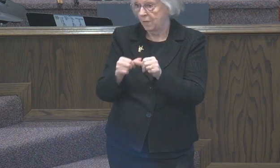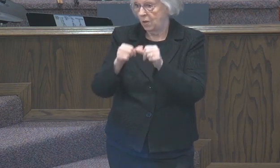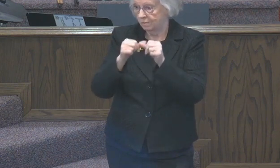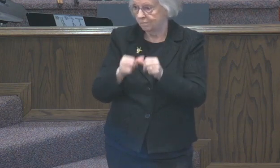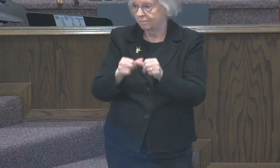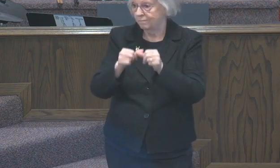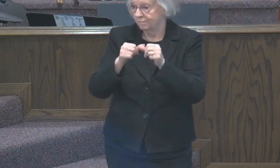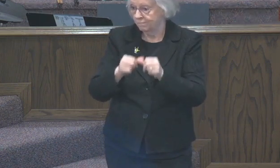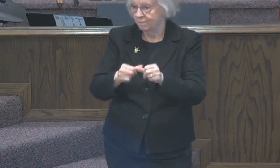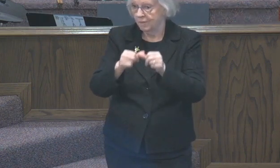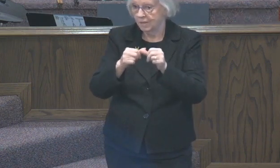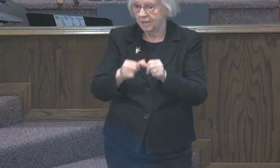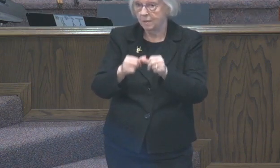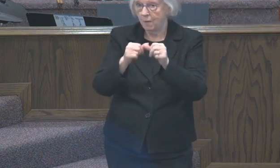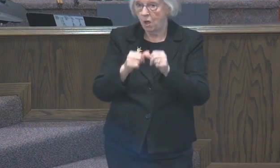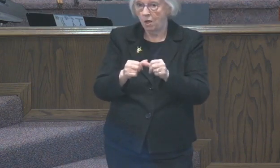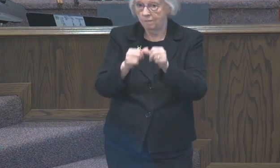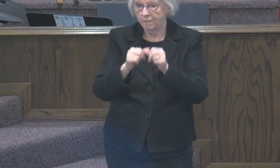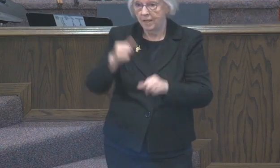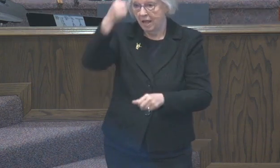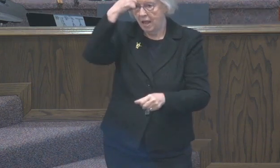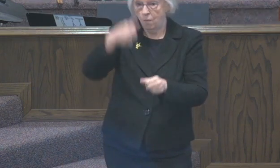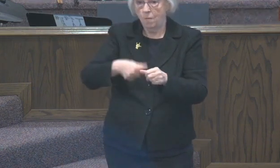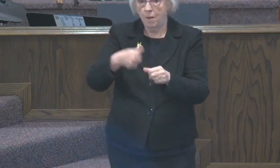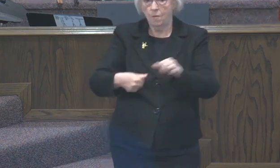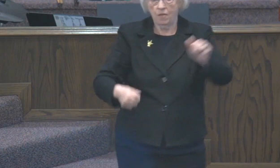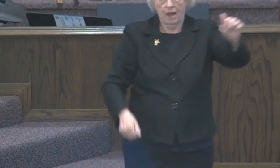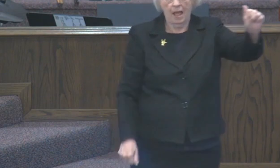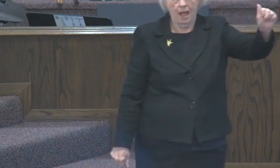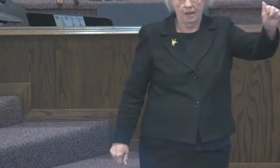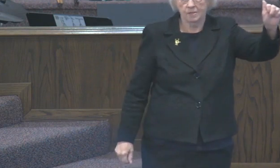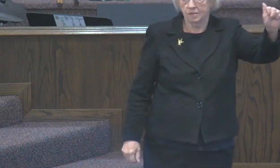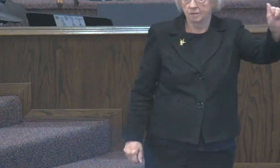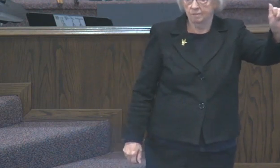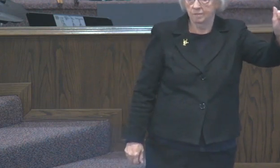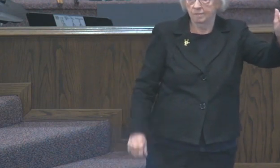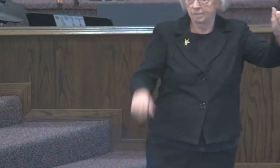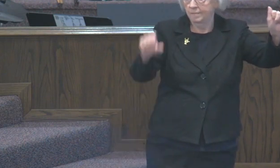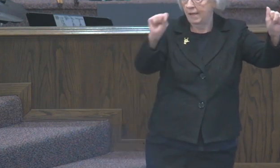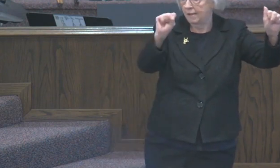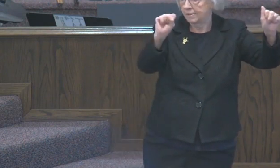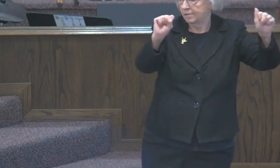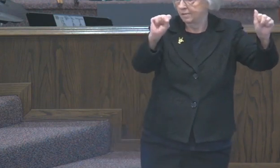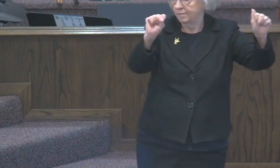The promise is what? Ask, keep on asking, and what?